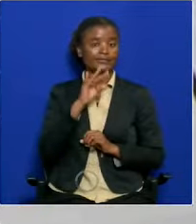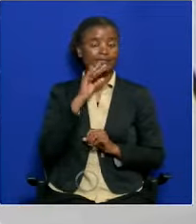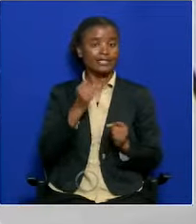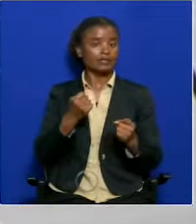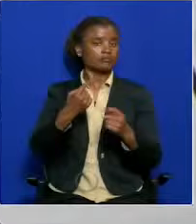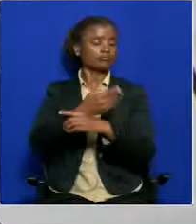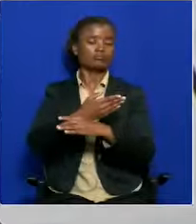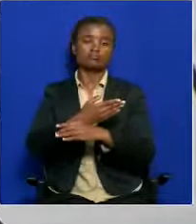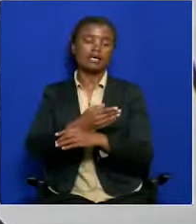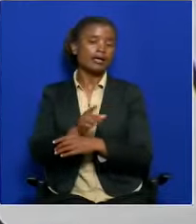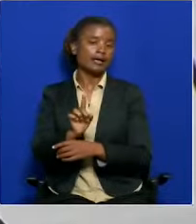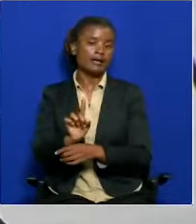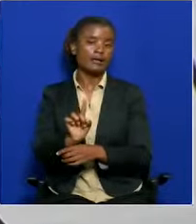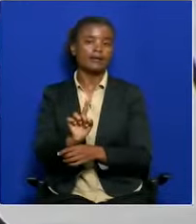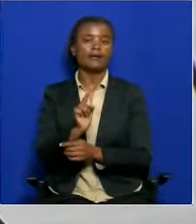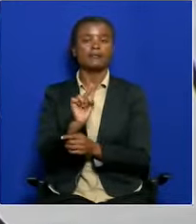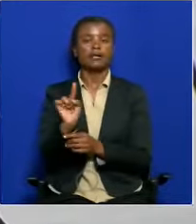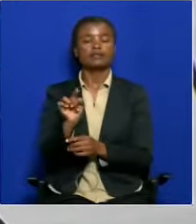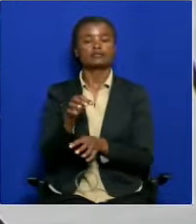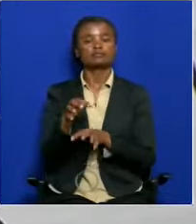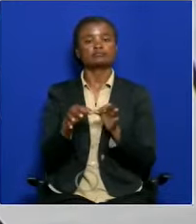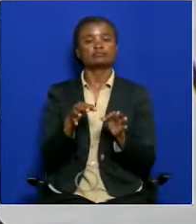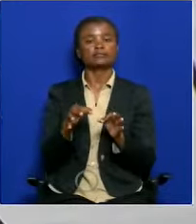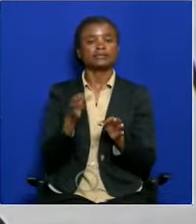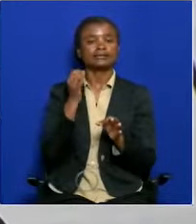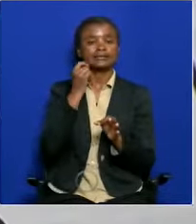the absence of that allegation